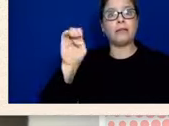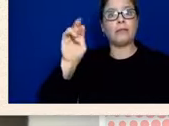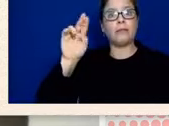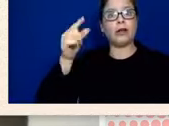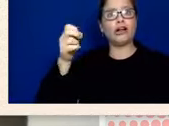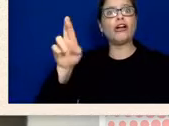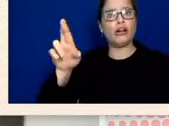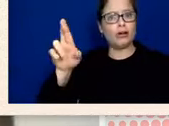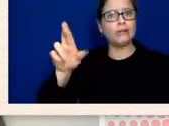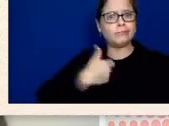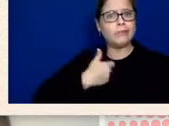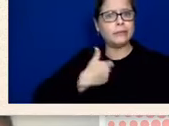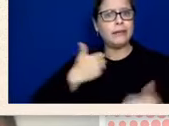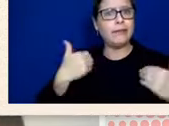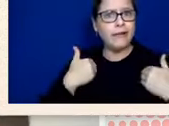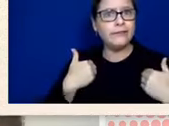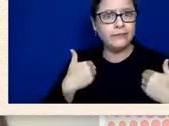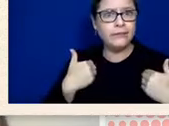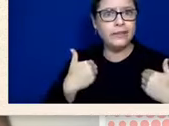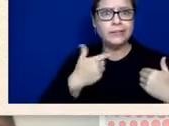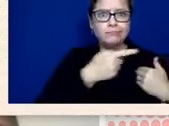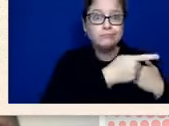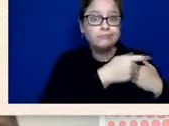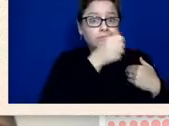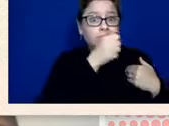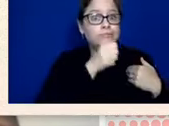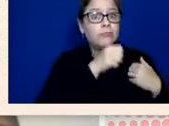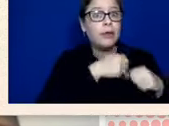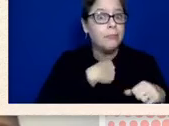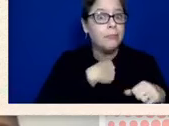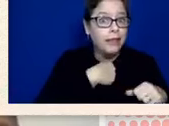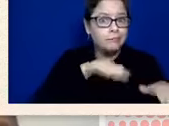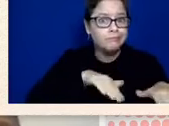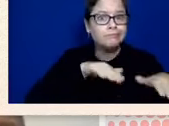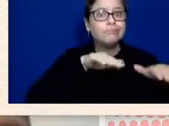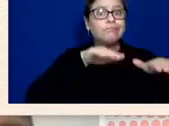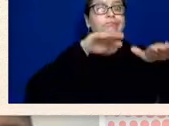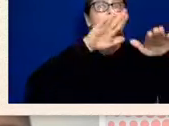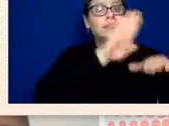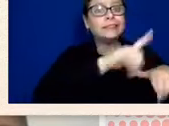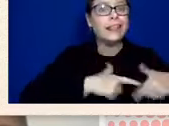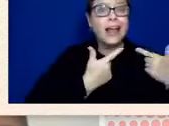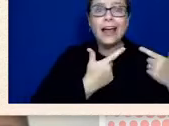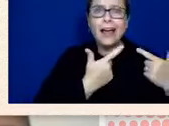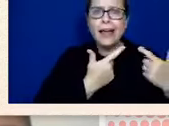up? He had to deal with me all his life. So,